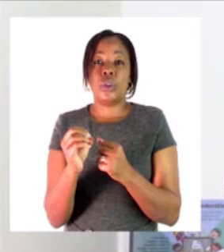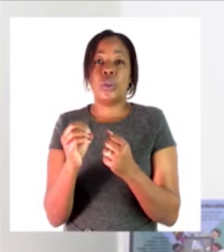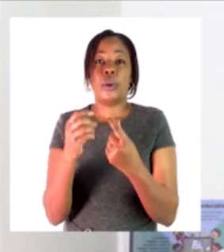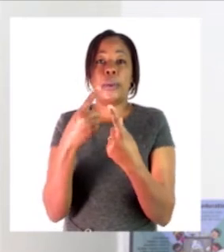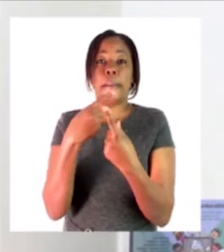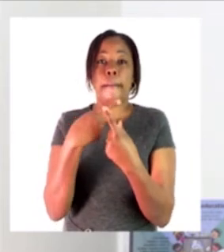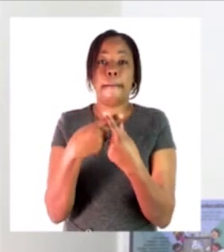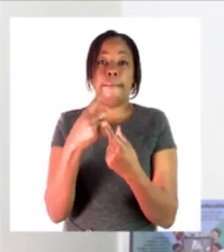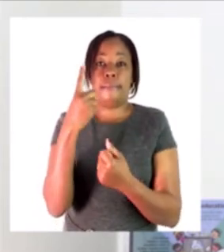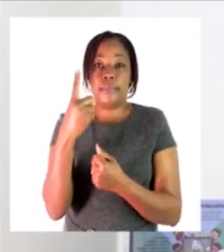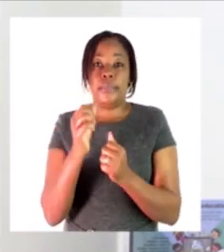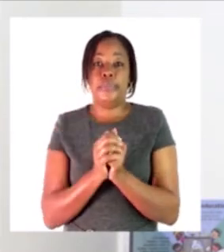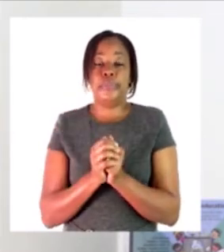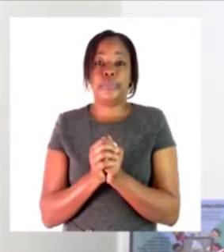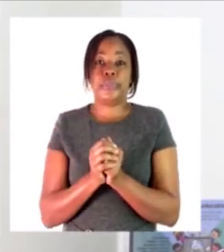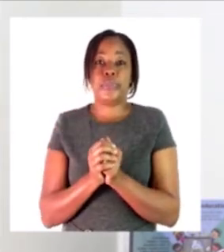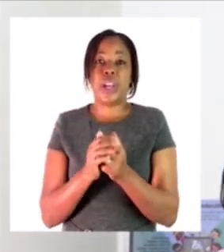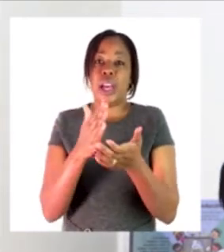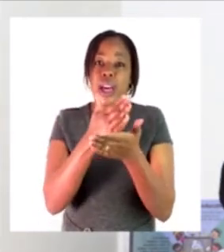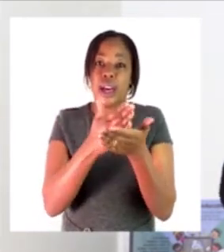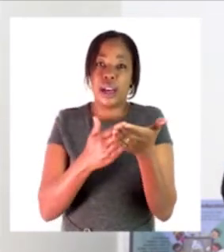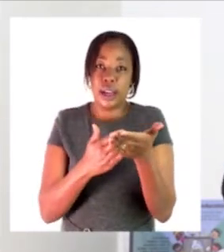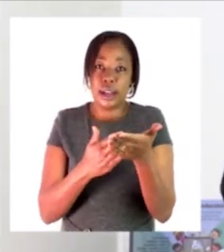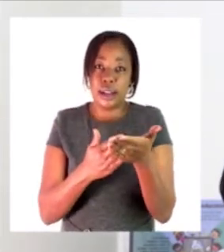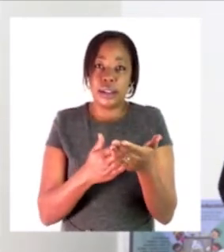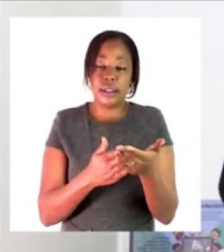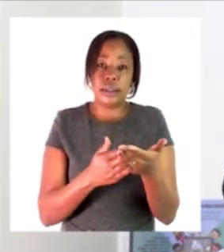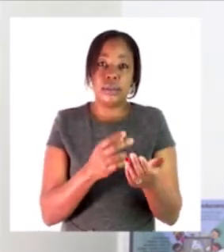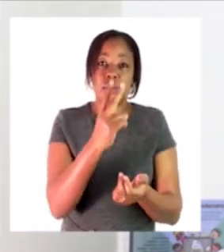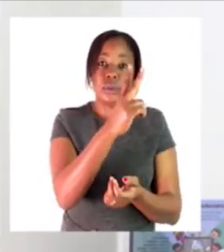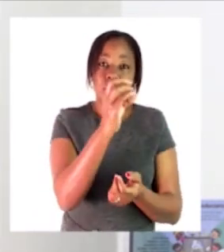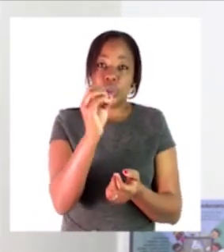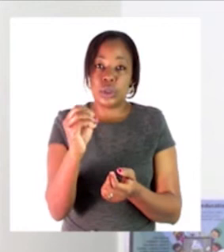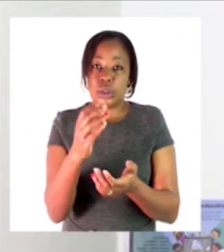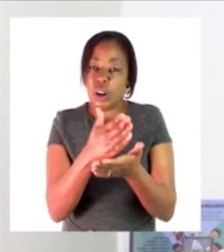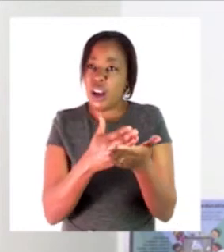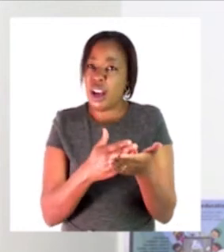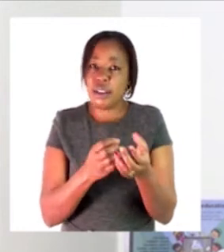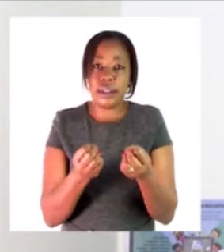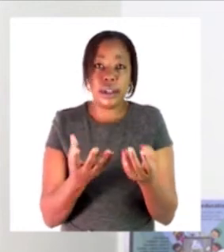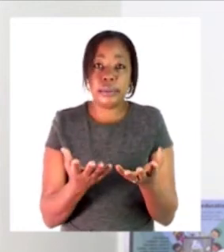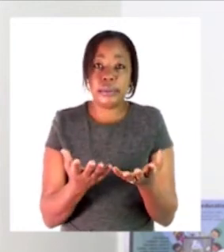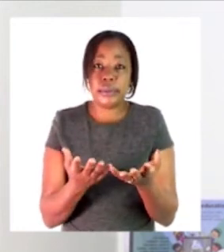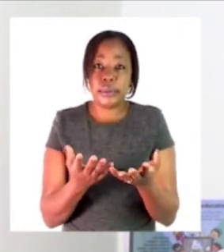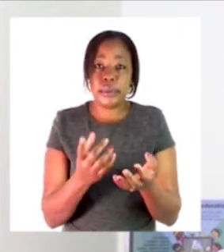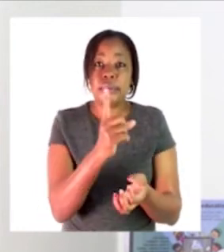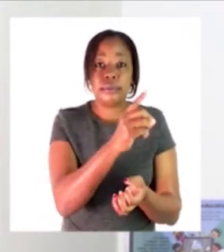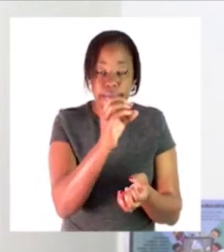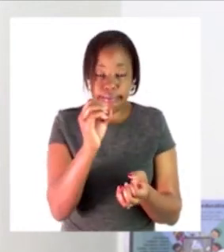now, what is the half of a 20? Half of a 20 is 10. Are we